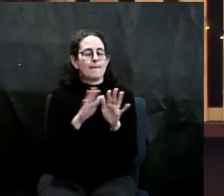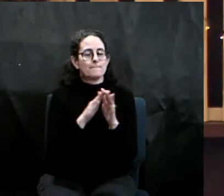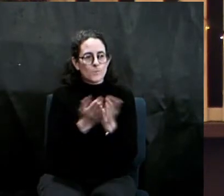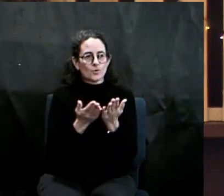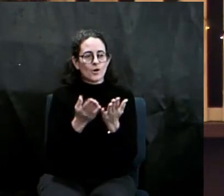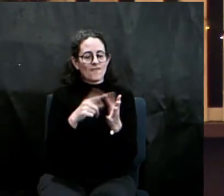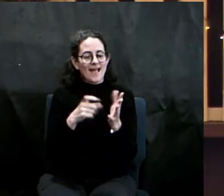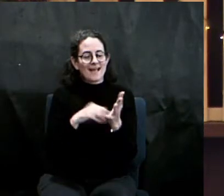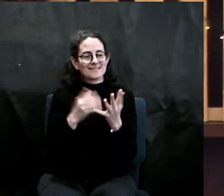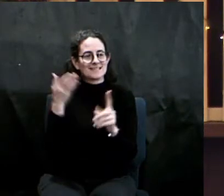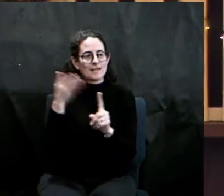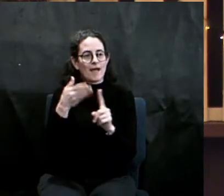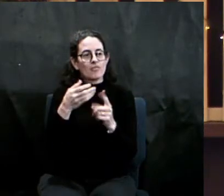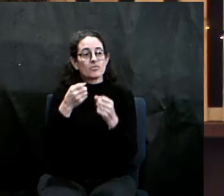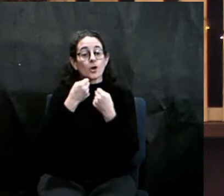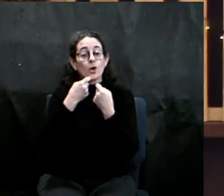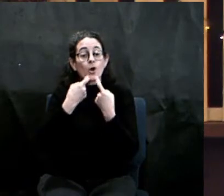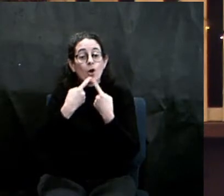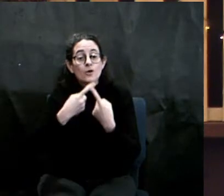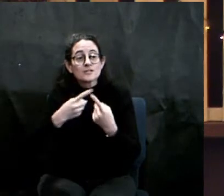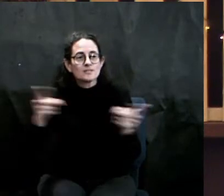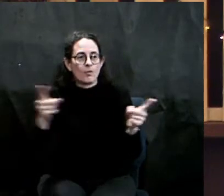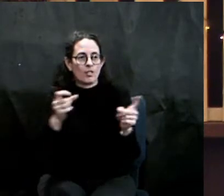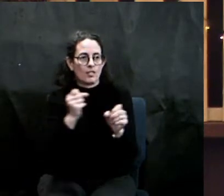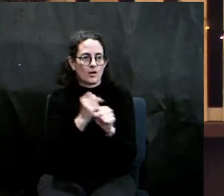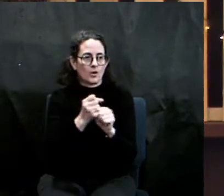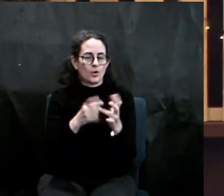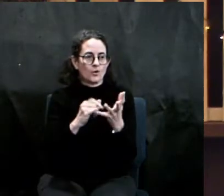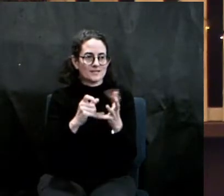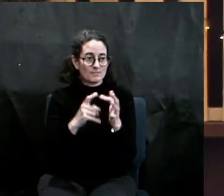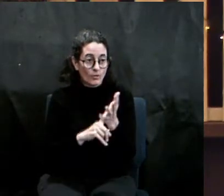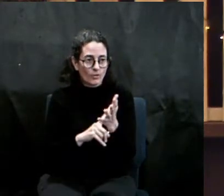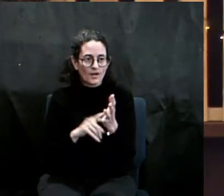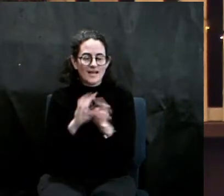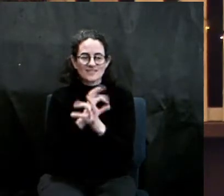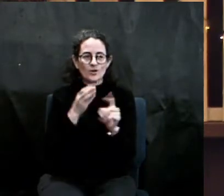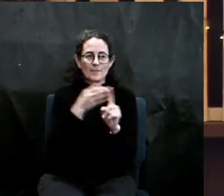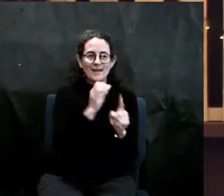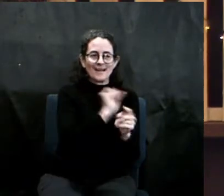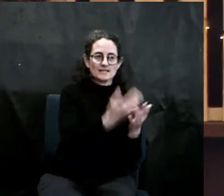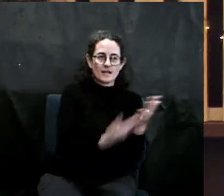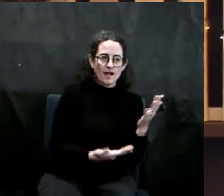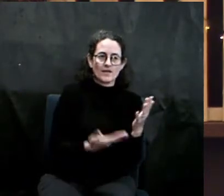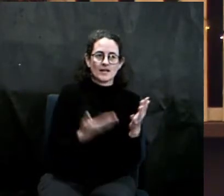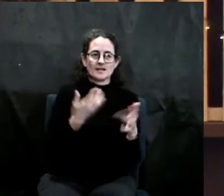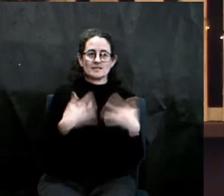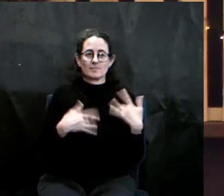It's about the spread of the unstoppable gospel from Jerusalem into all the world.